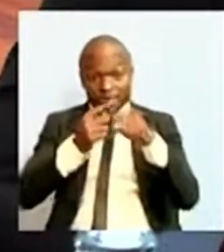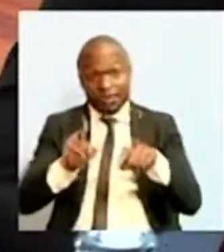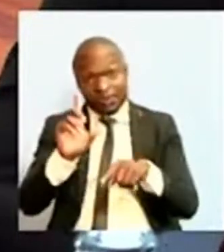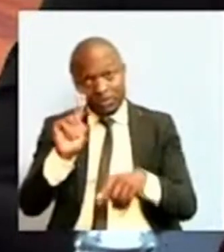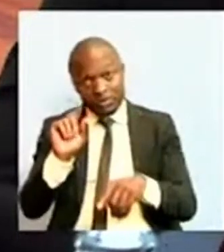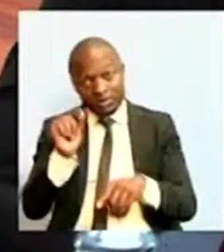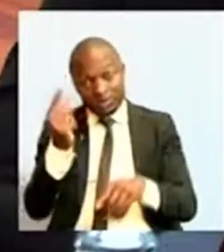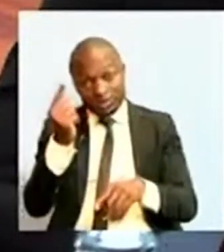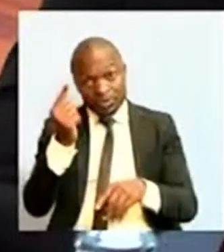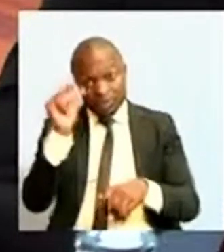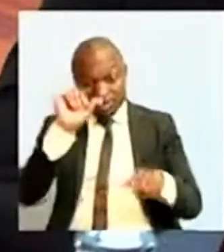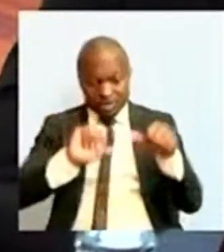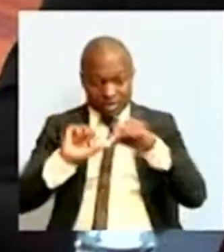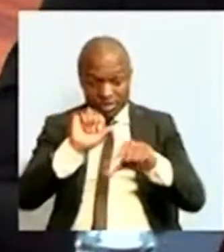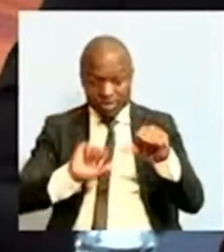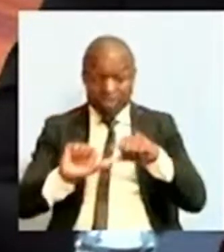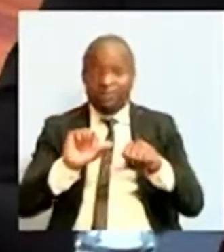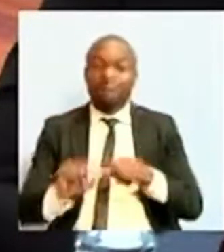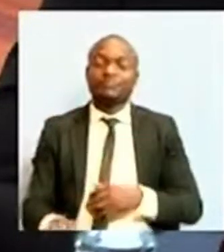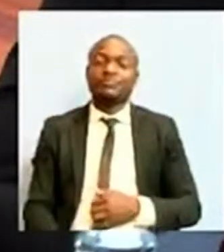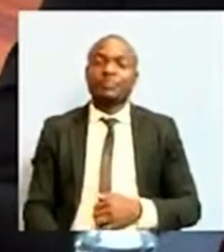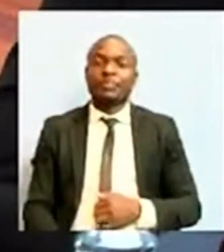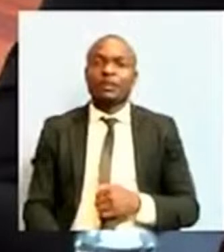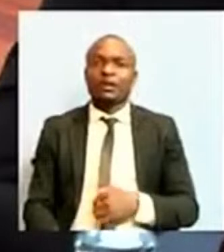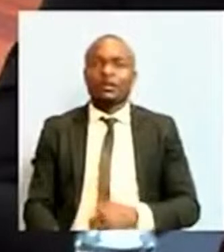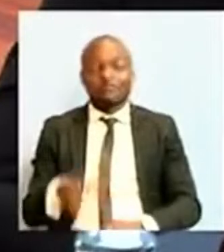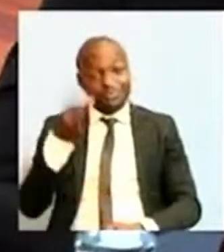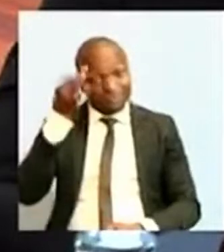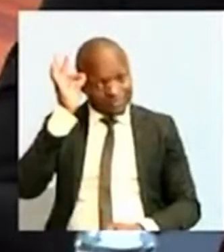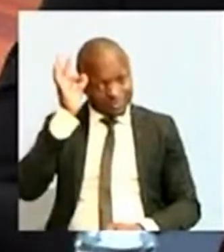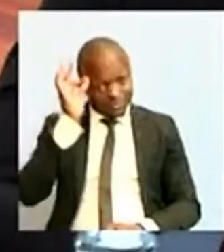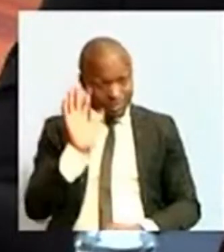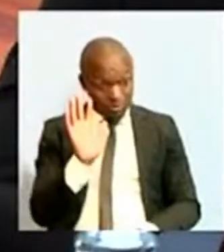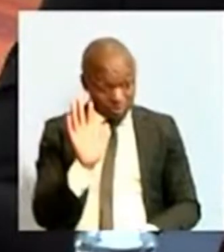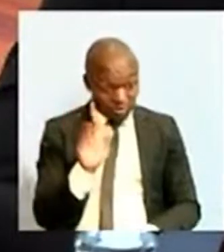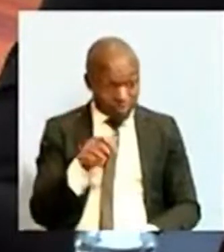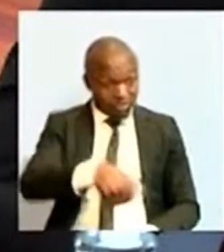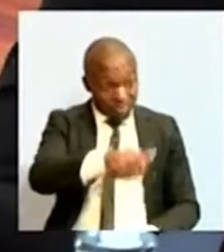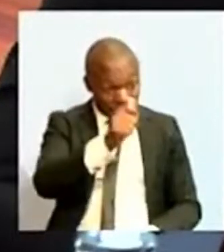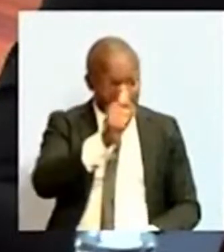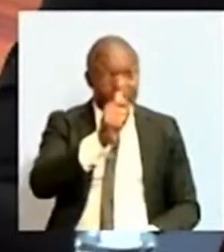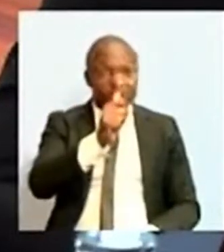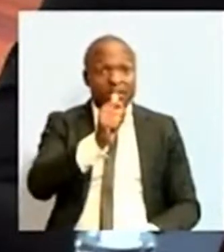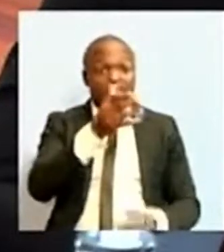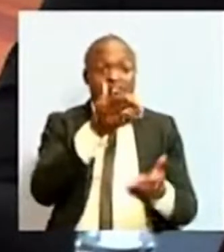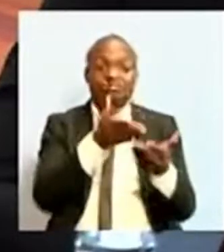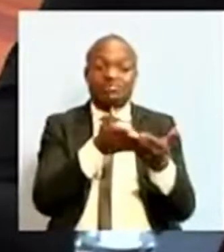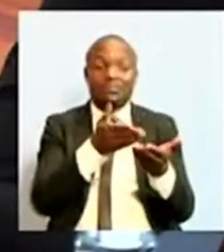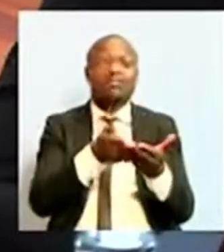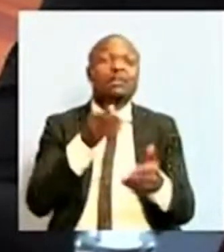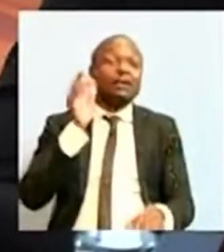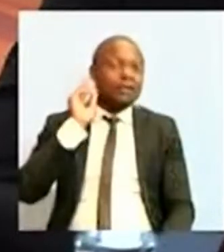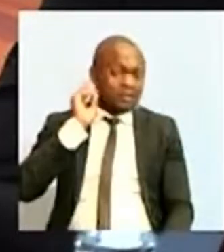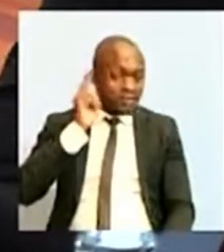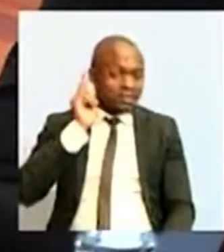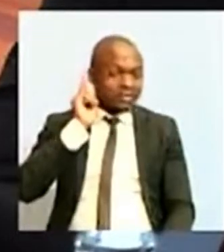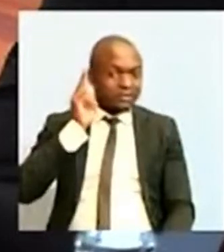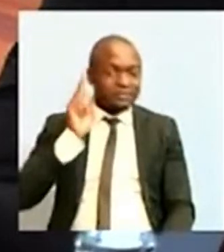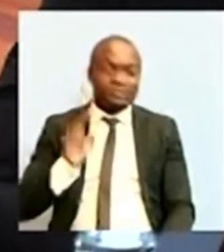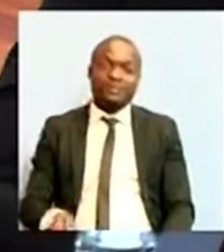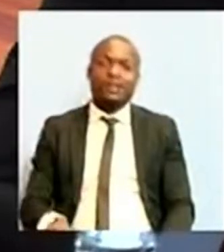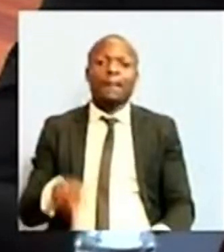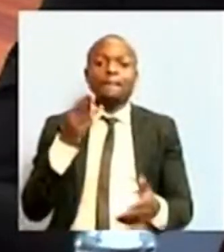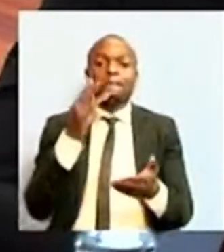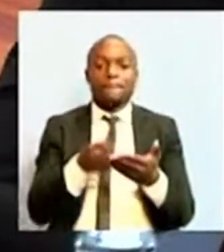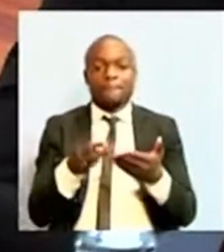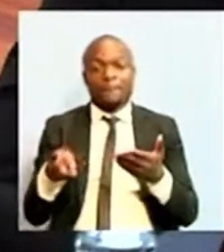2021 audit, where actually it was also noted from their end that this has been like a historical